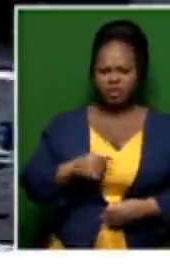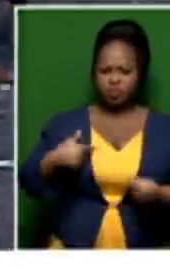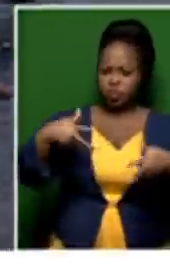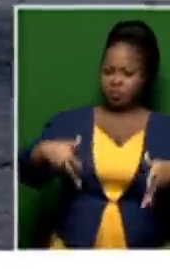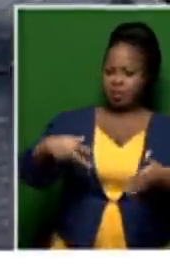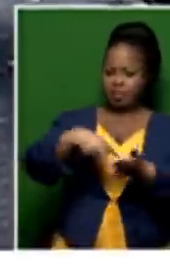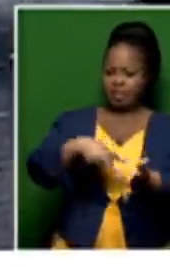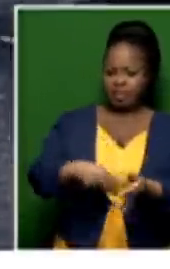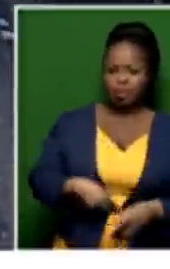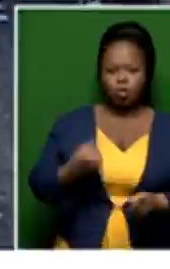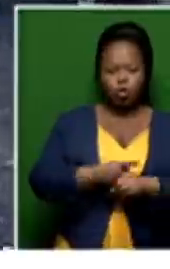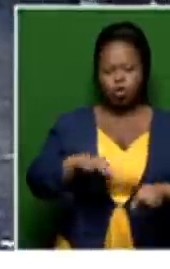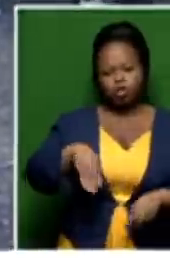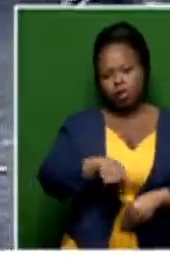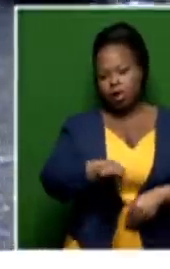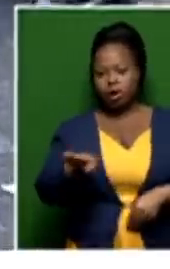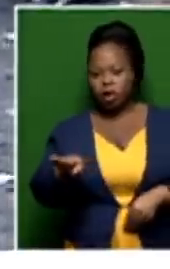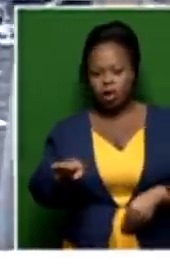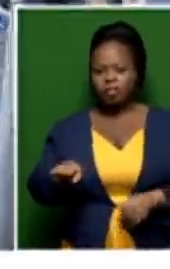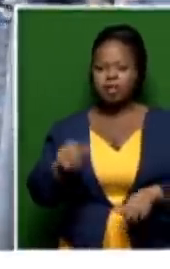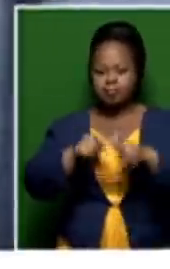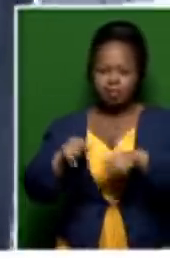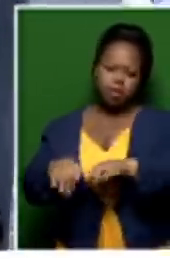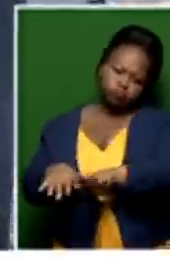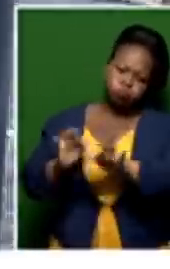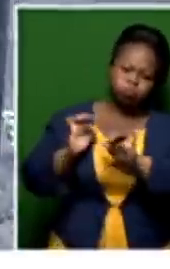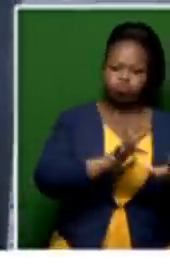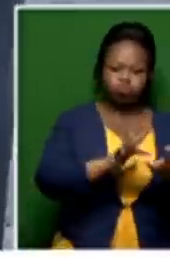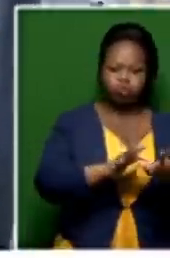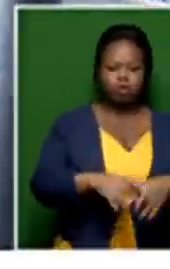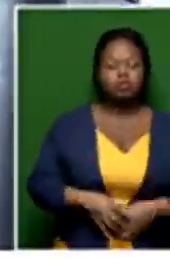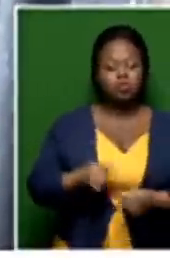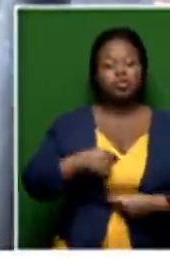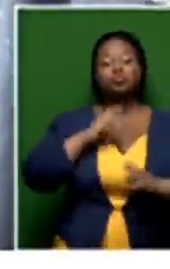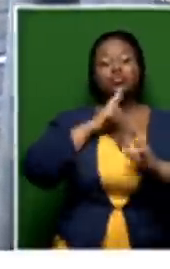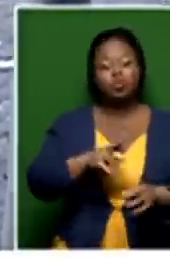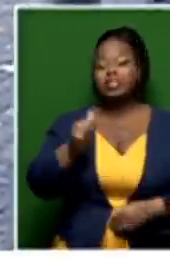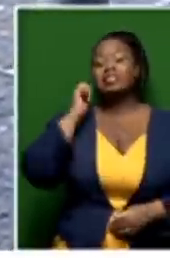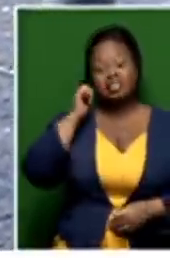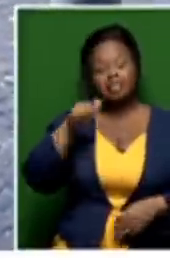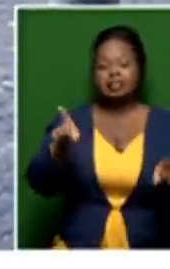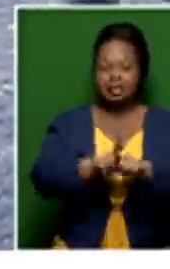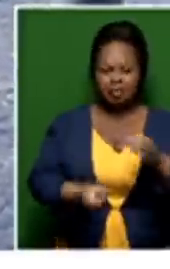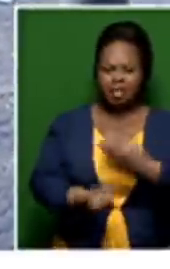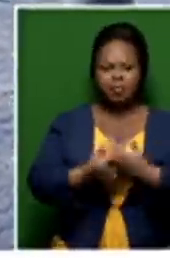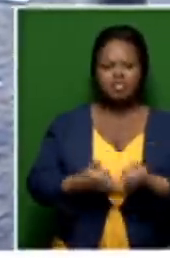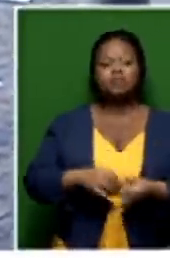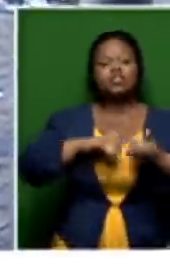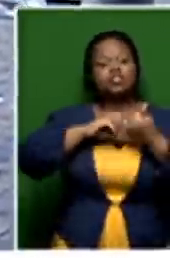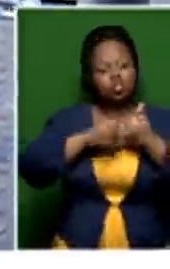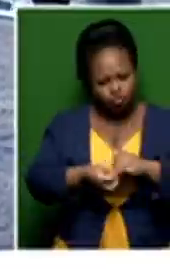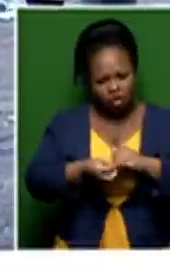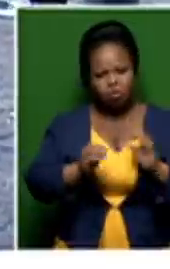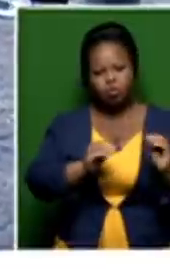I'm standing, every time they move to one particular direction, as we had been reporting from yesterday as well, they try to